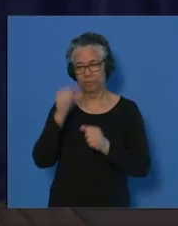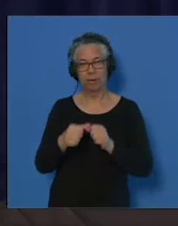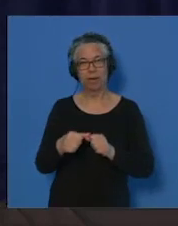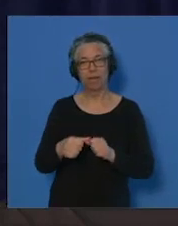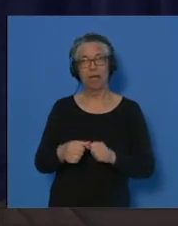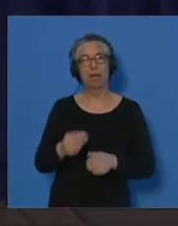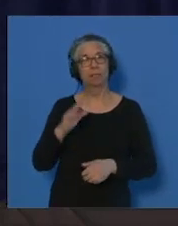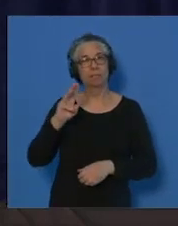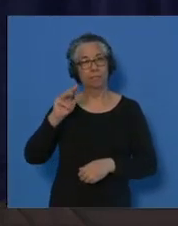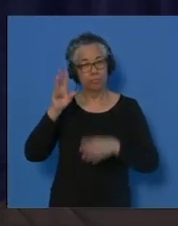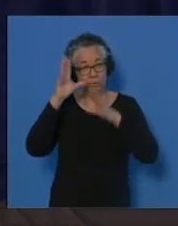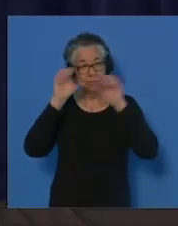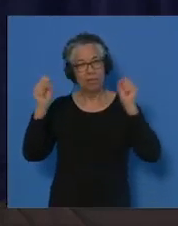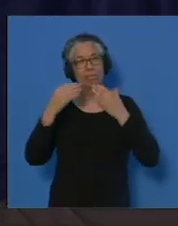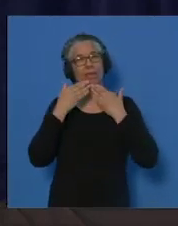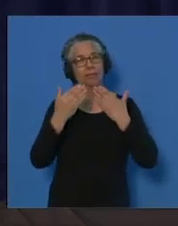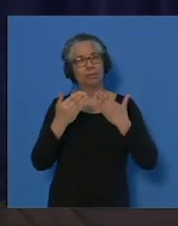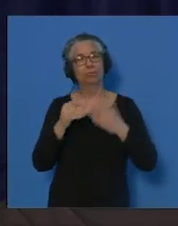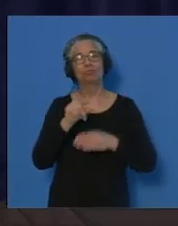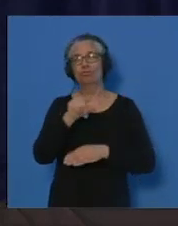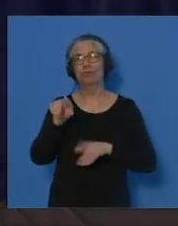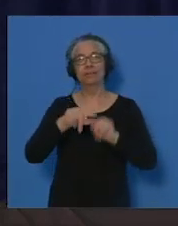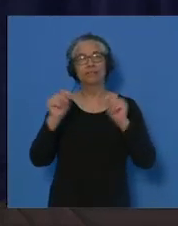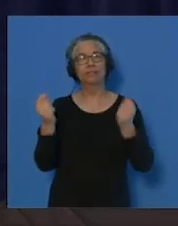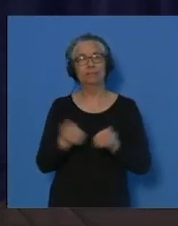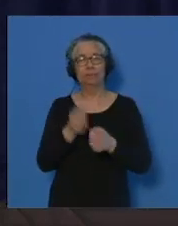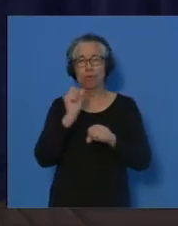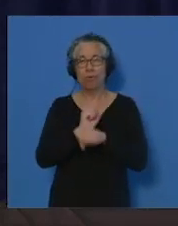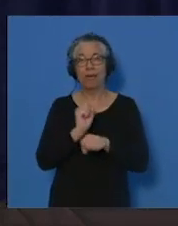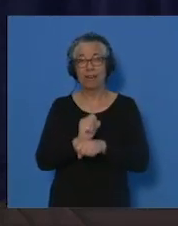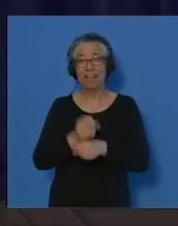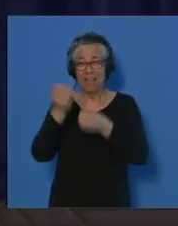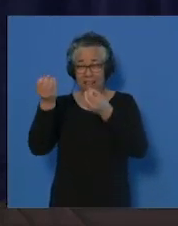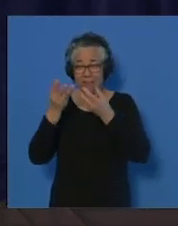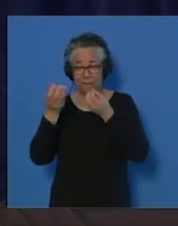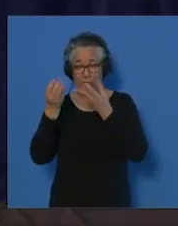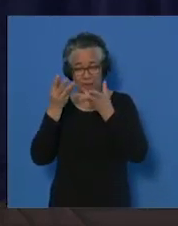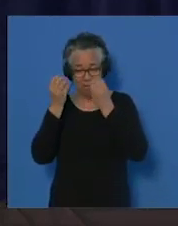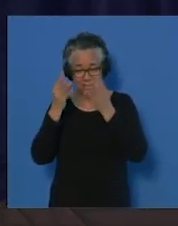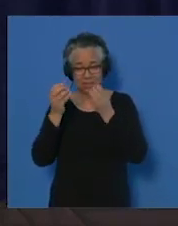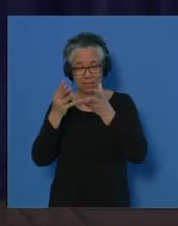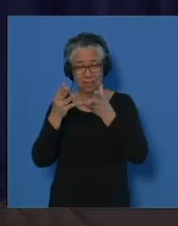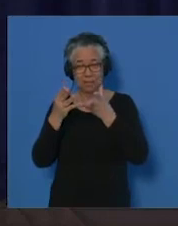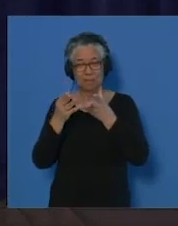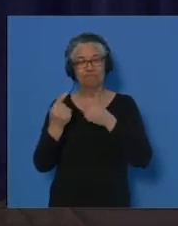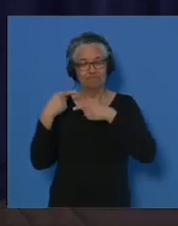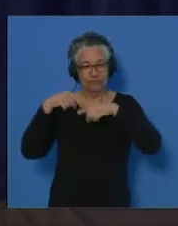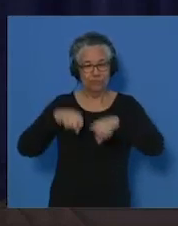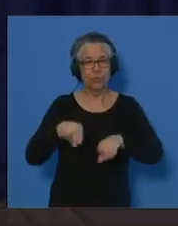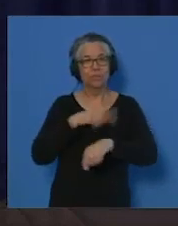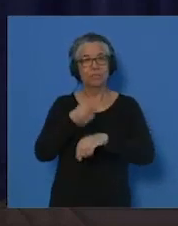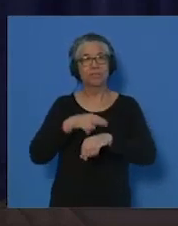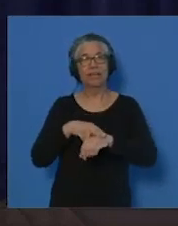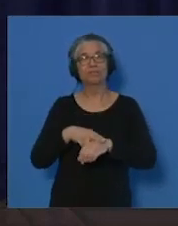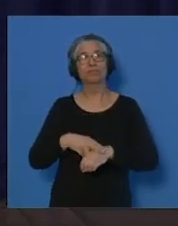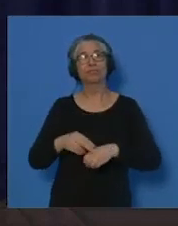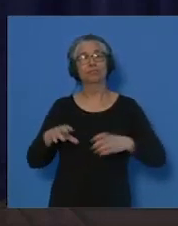your team for keeping us informed via the televised and online updates during this national crisis," end